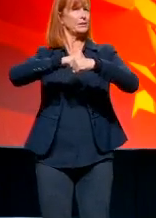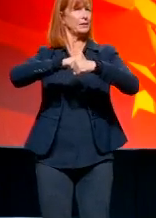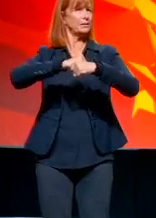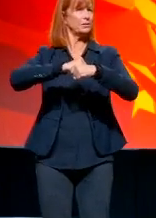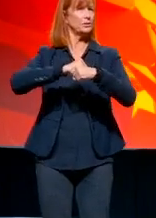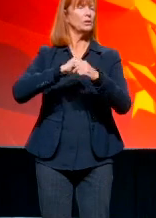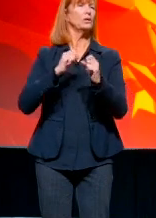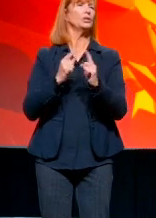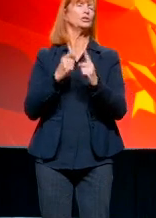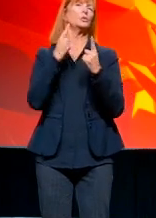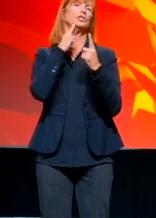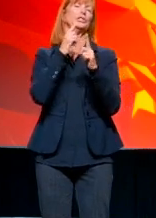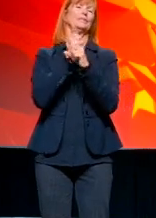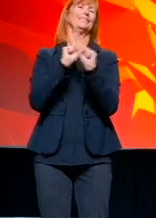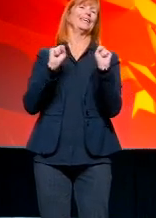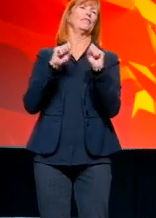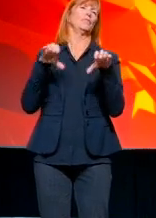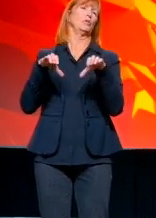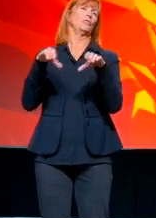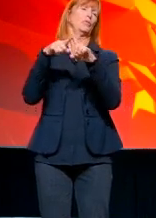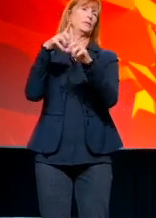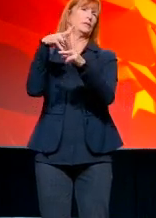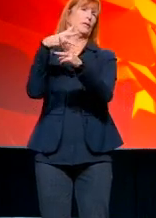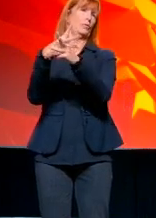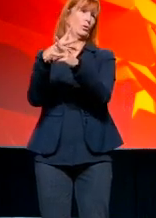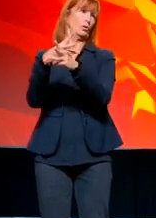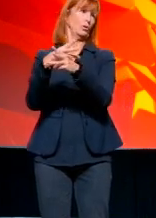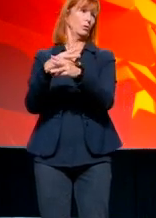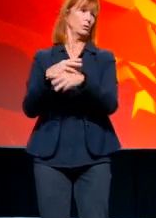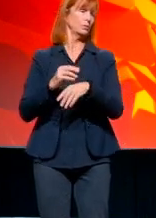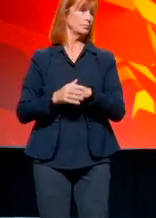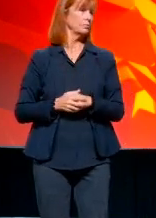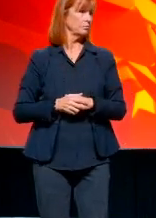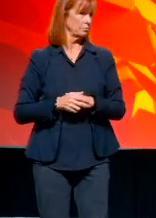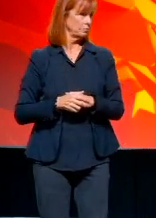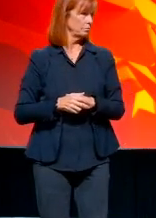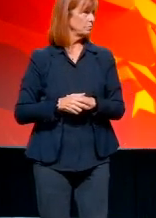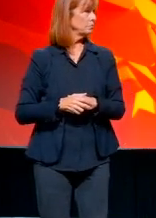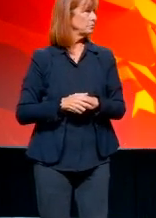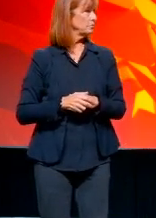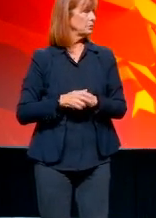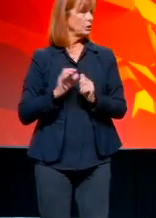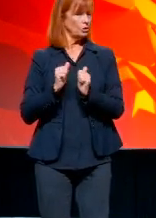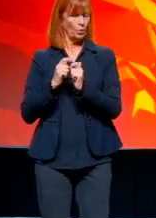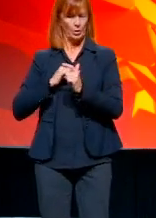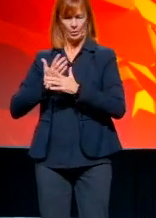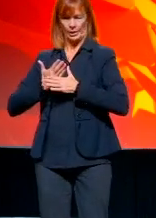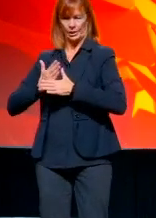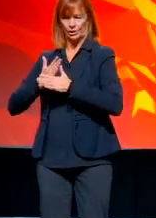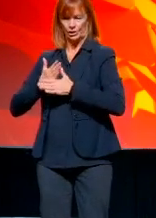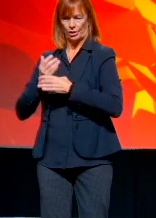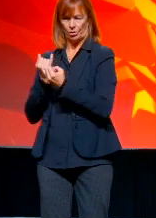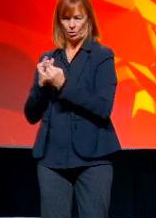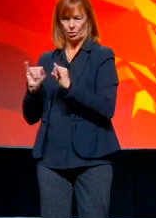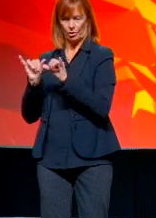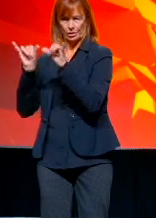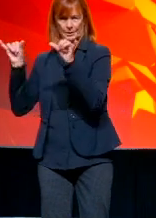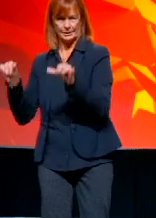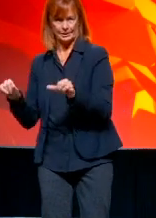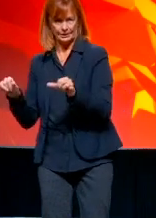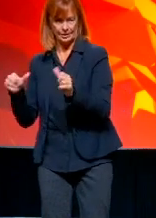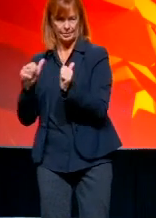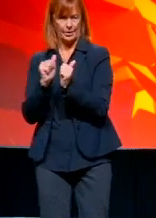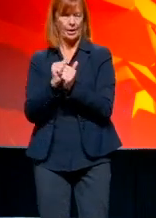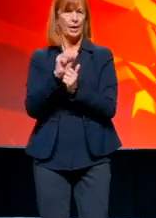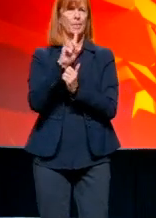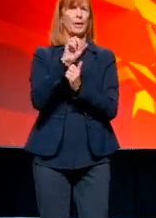and safe deployments in the world. And from there, not only is a shared autonomy system, it's also a data flywheel that